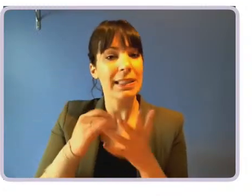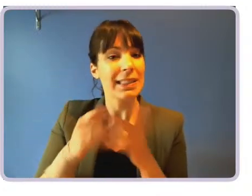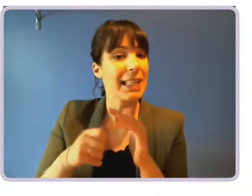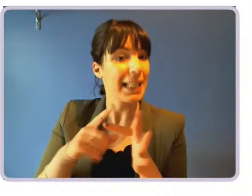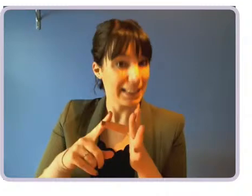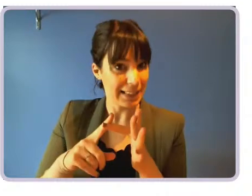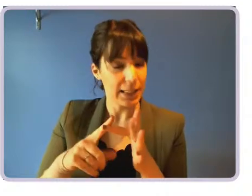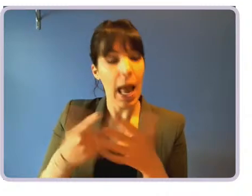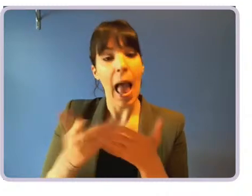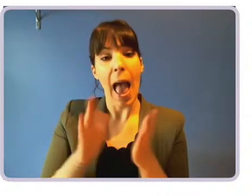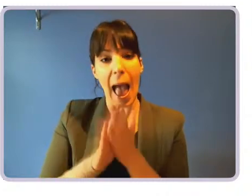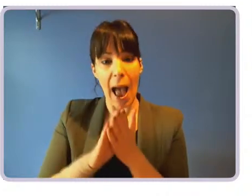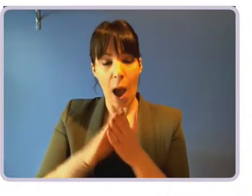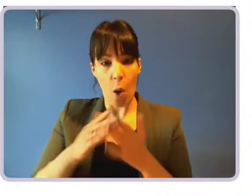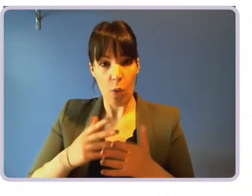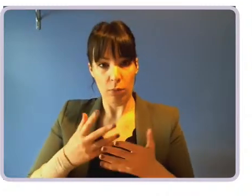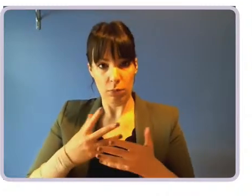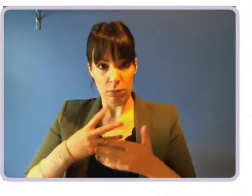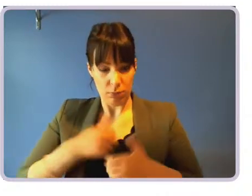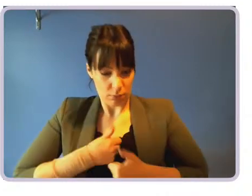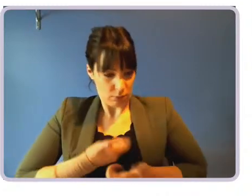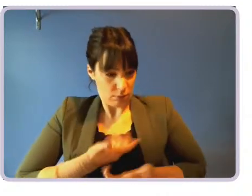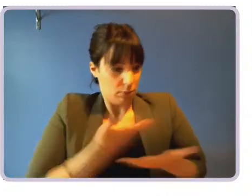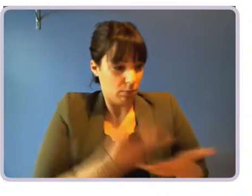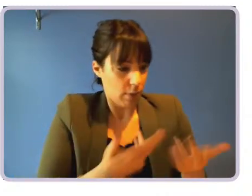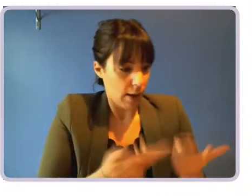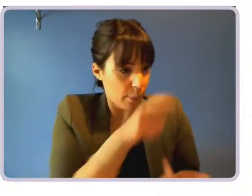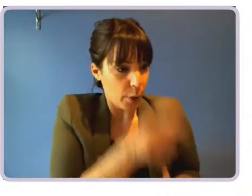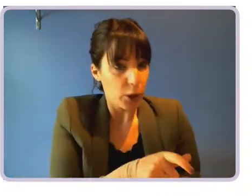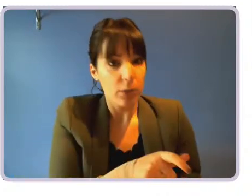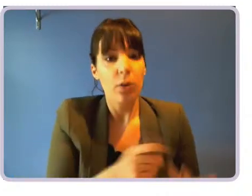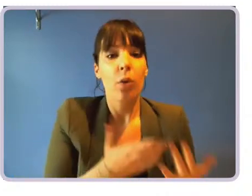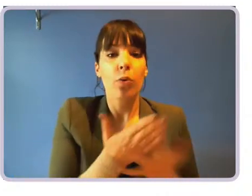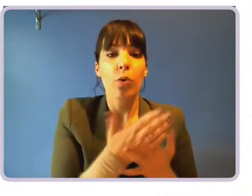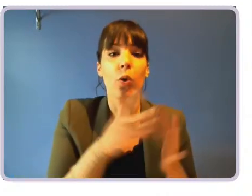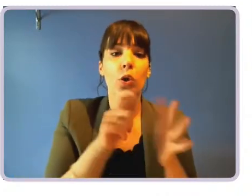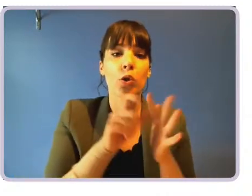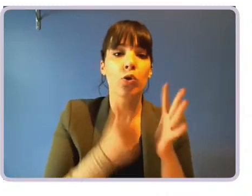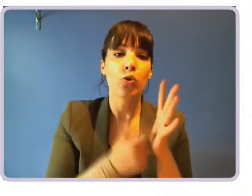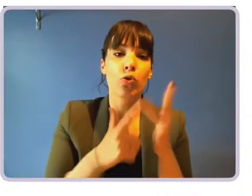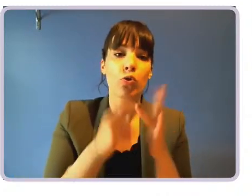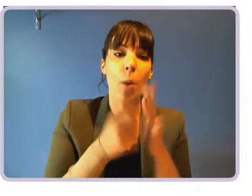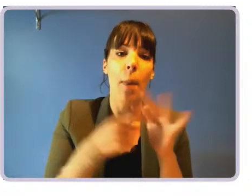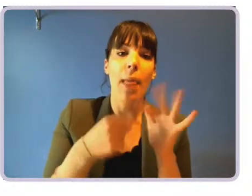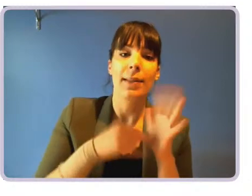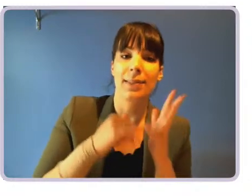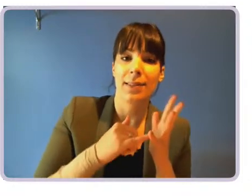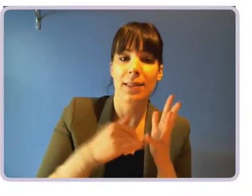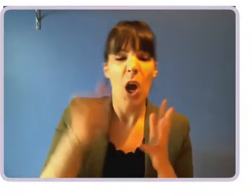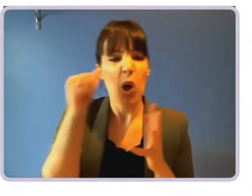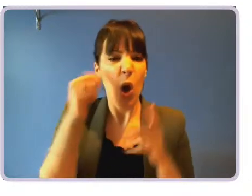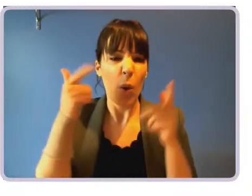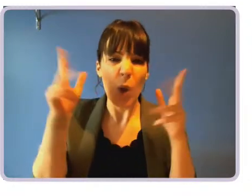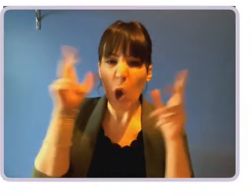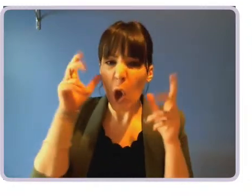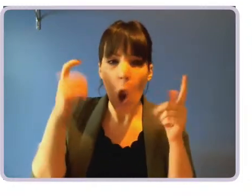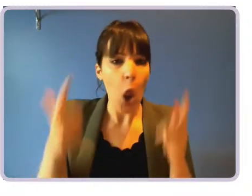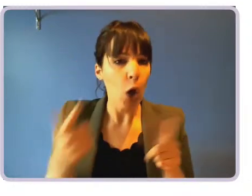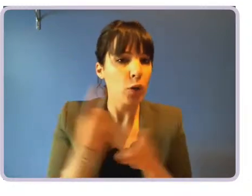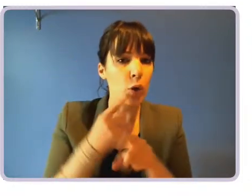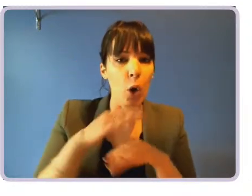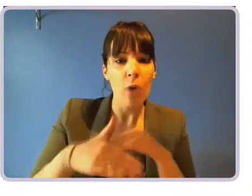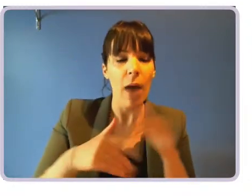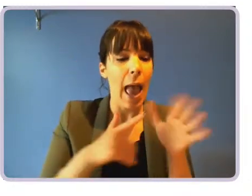droplets. And we've heard a lot about aerosols and droplets and different types